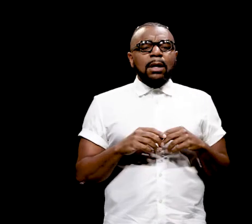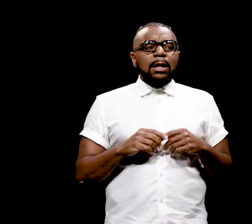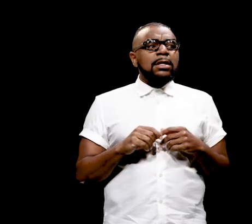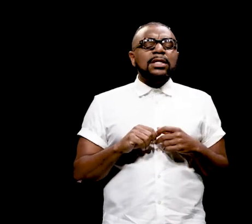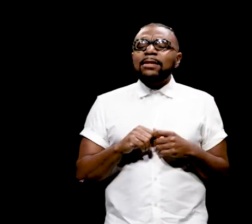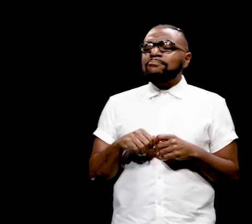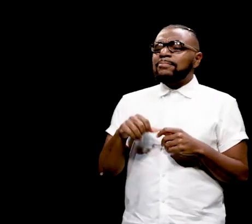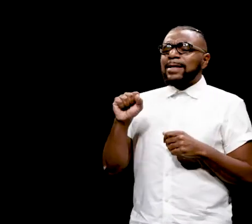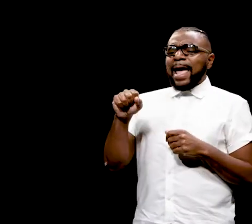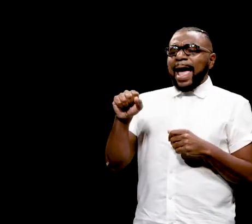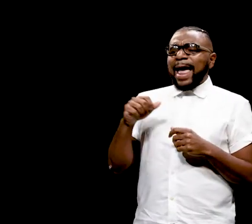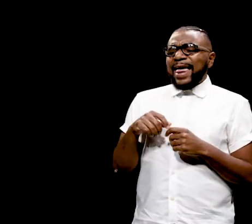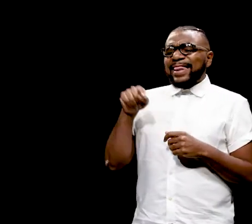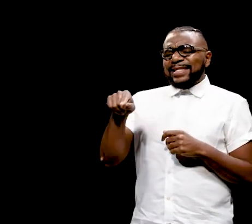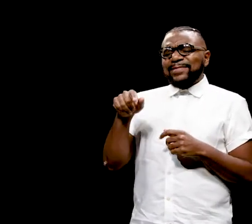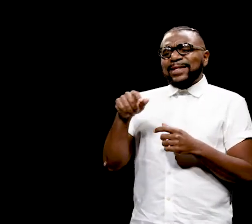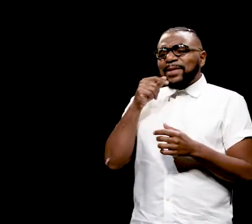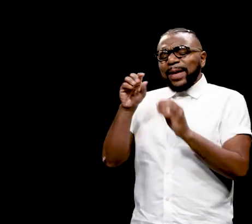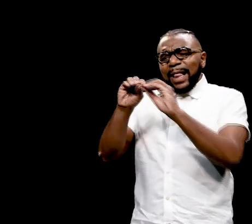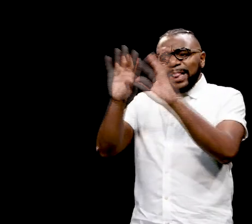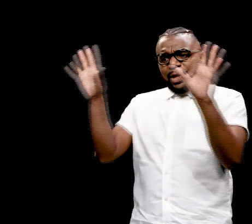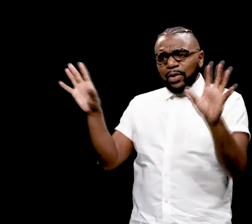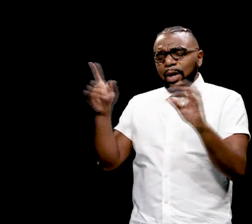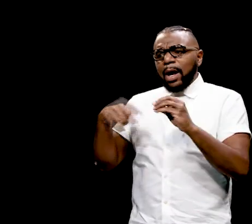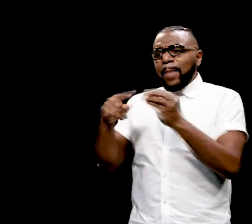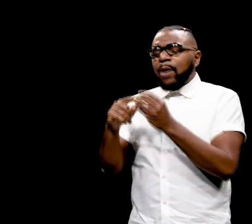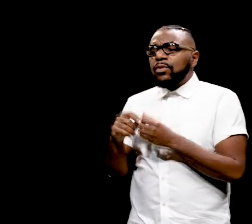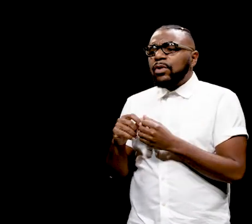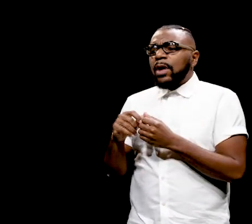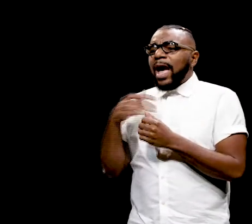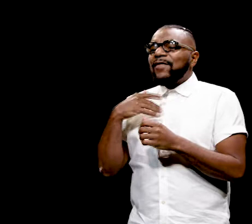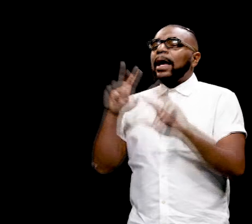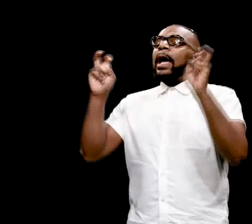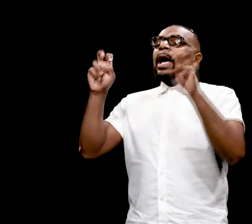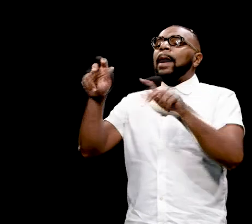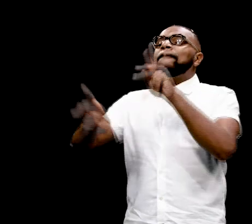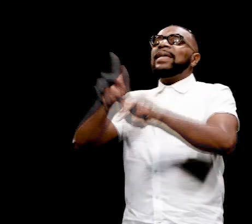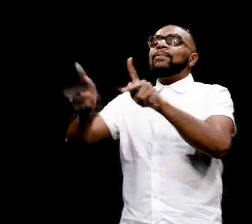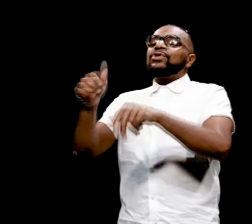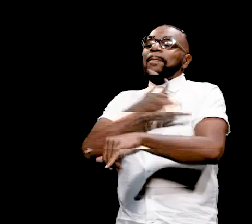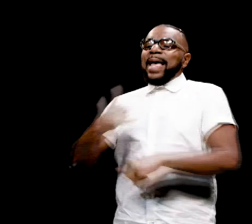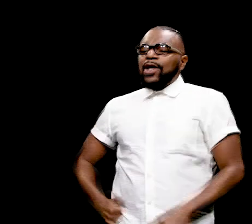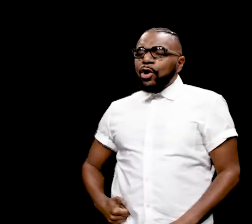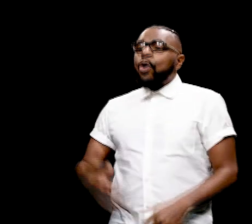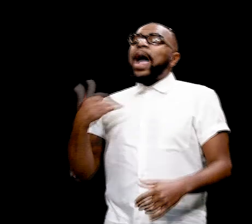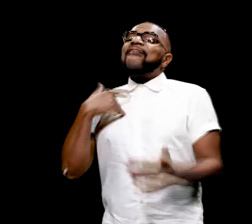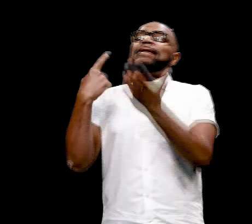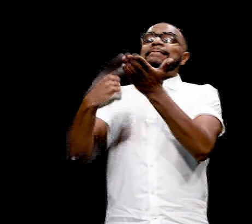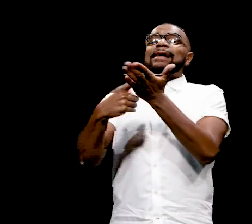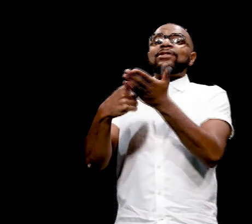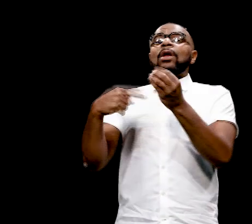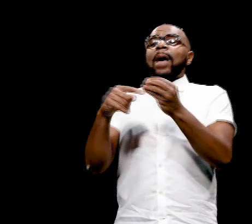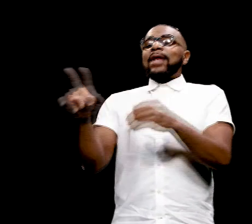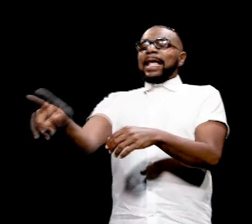we need to be very clear about having a people's mayor. We're having an incumbent talk about having owned